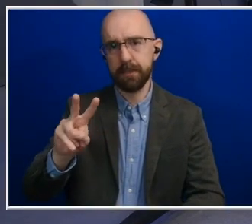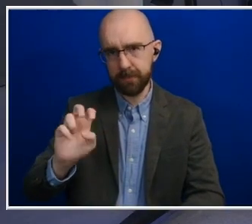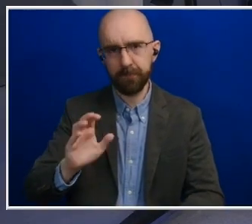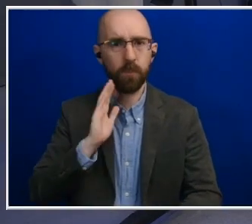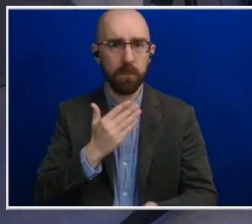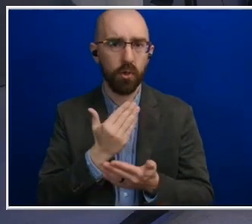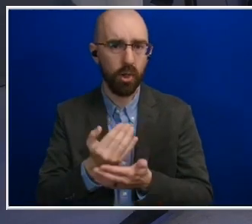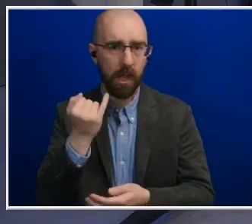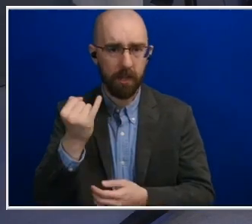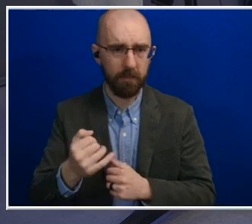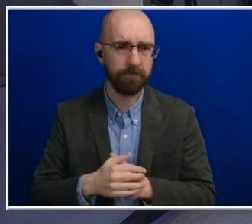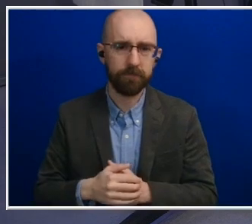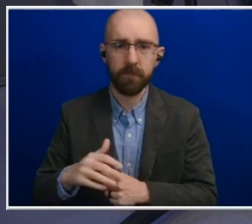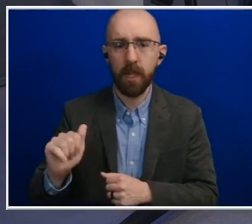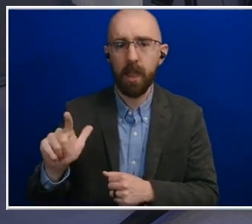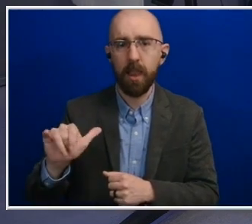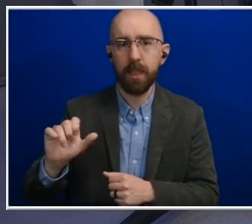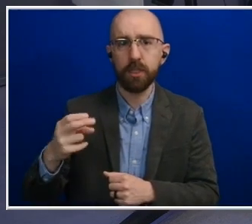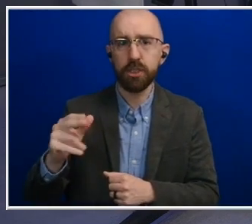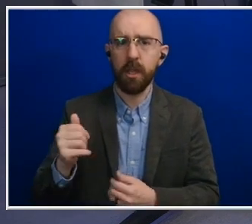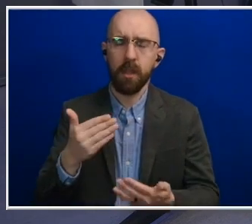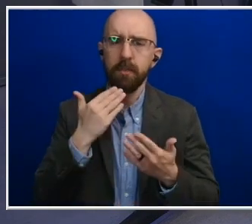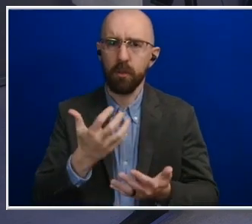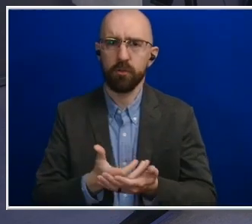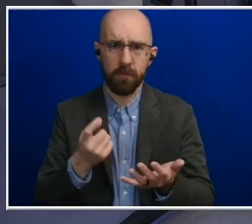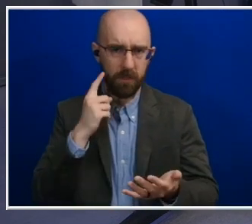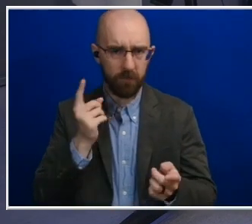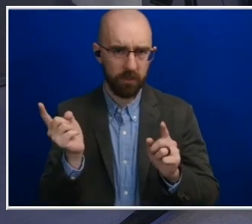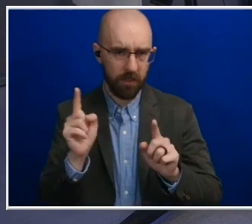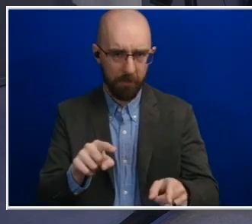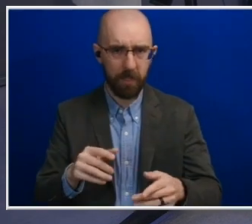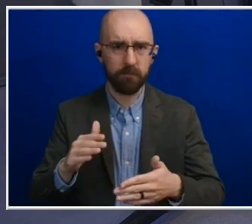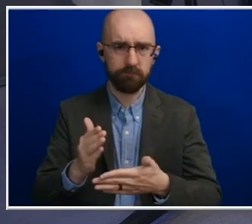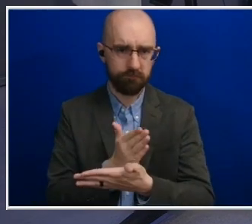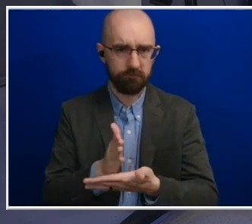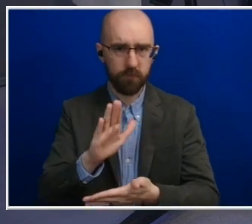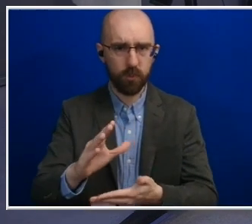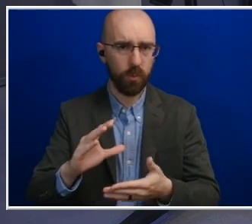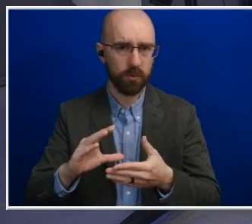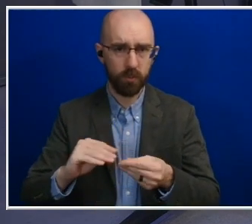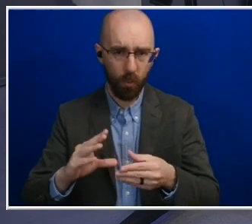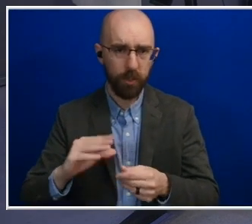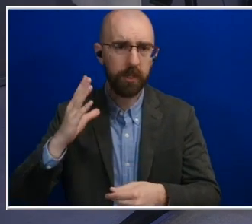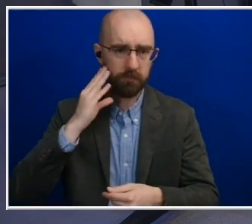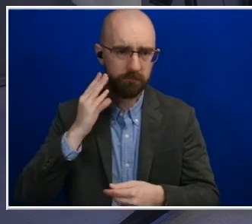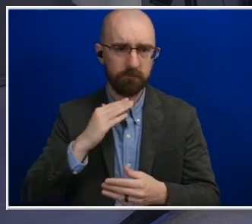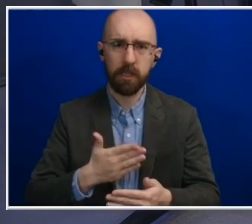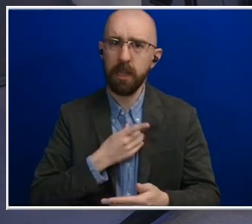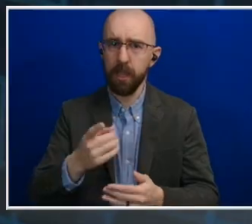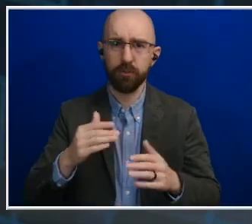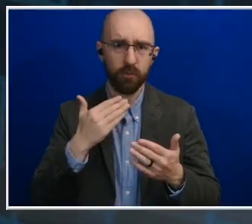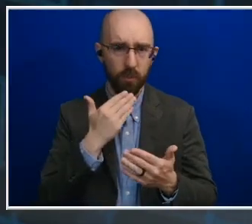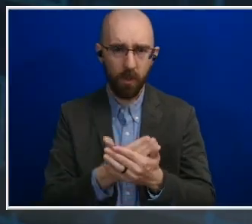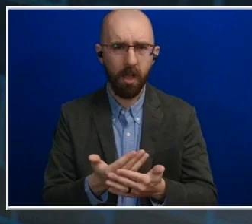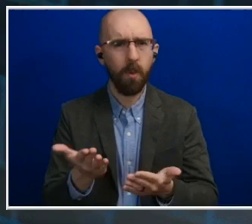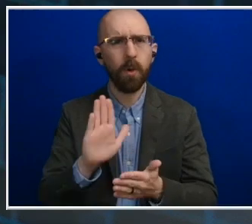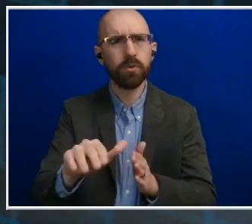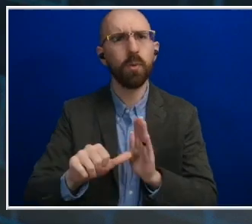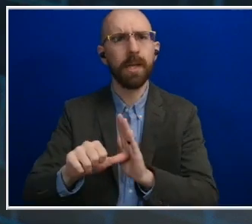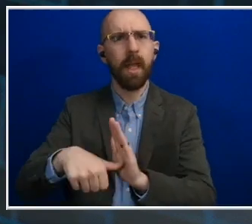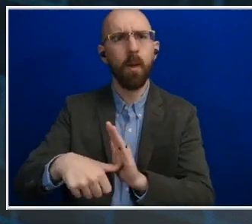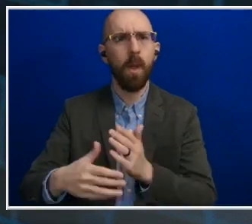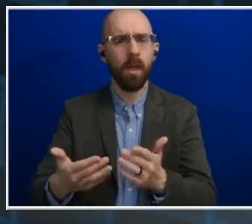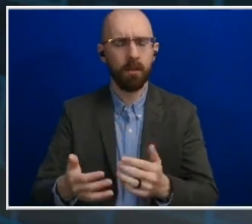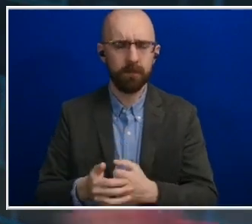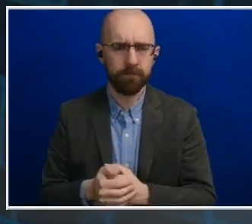Alicia, thank you so much for being here and sharing your story with us. We're so glad you're doing well. What's the big takeaway from your story? For me, I